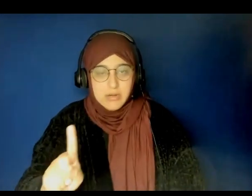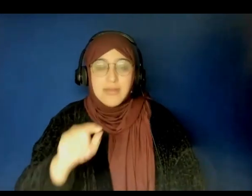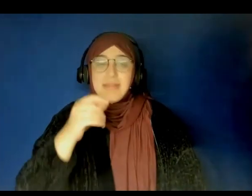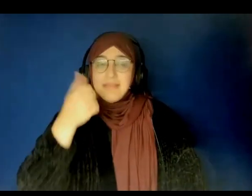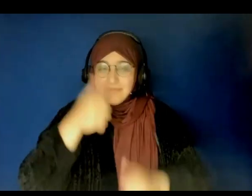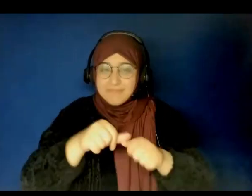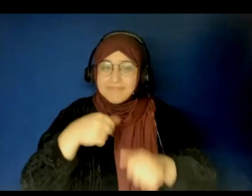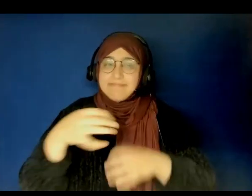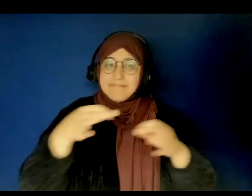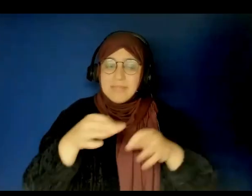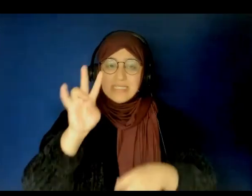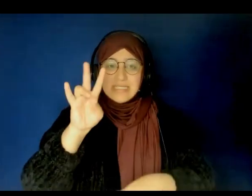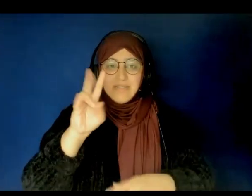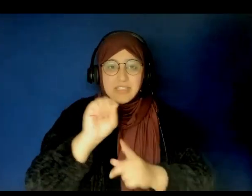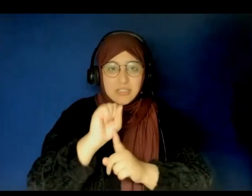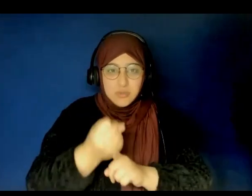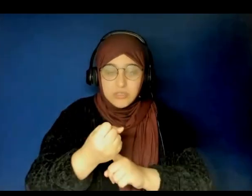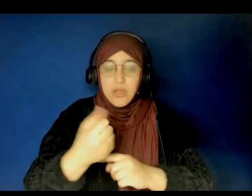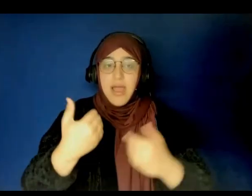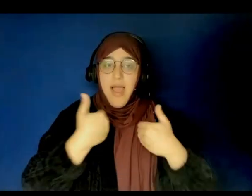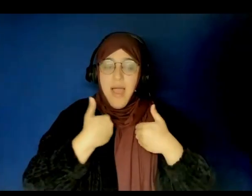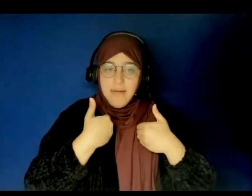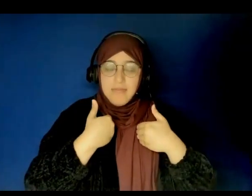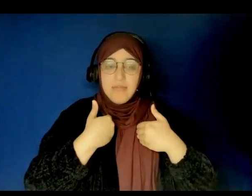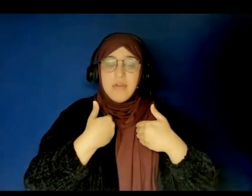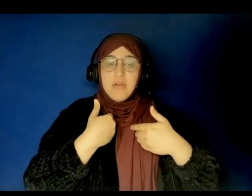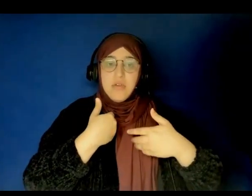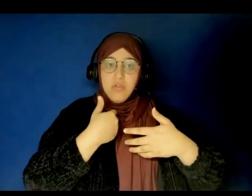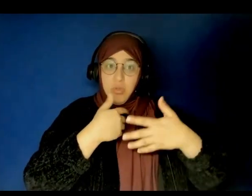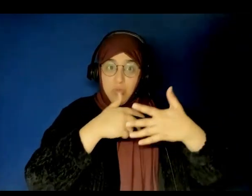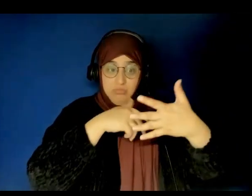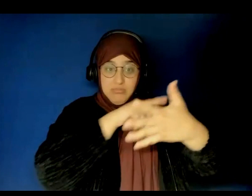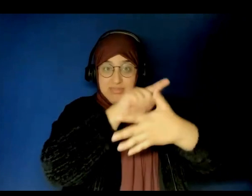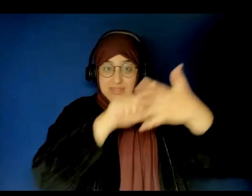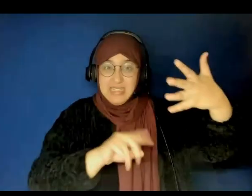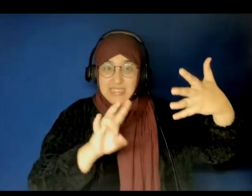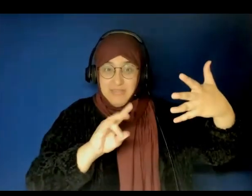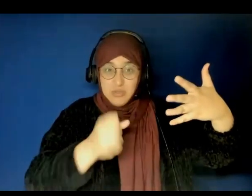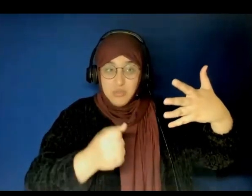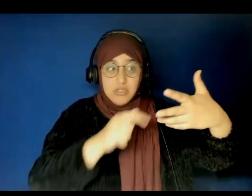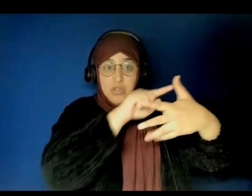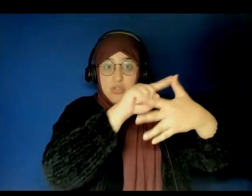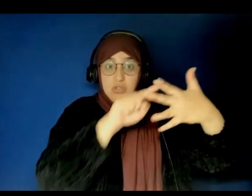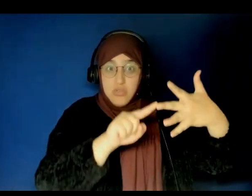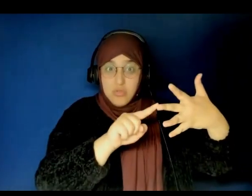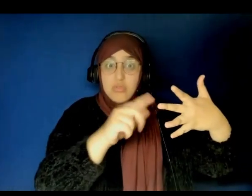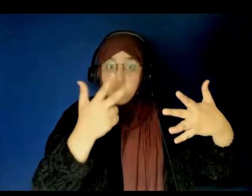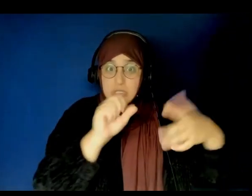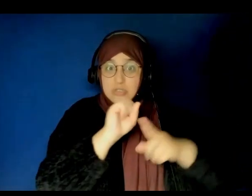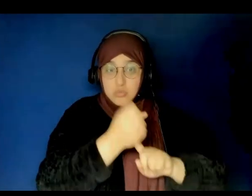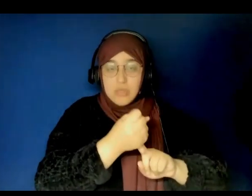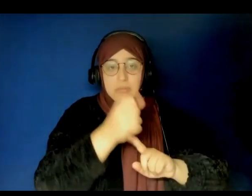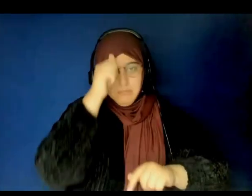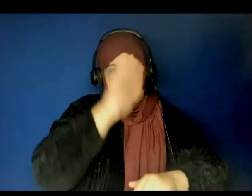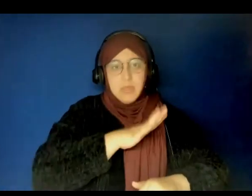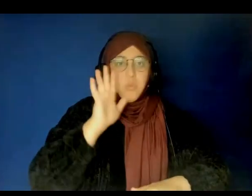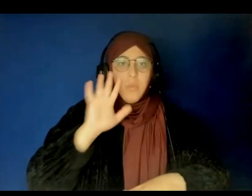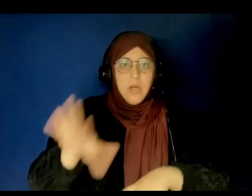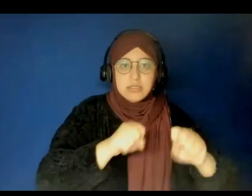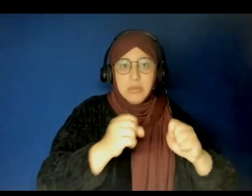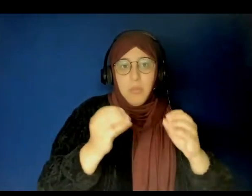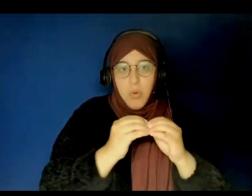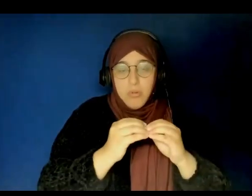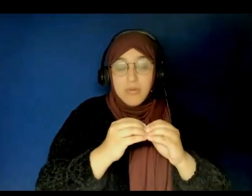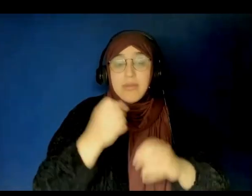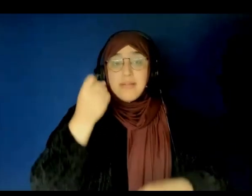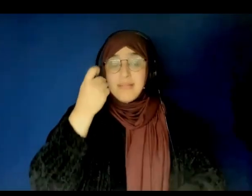and we said there are 3 in which men will take more. This is because in this situation, the